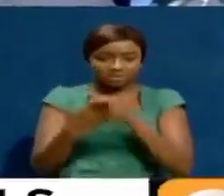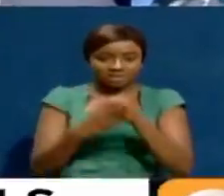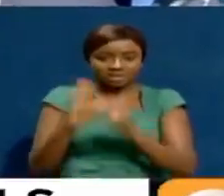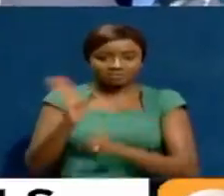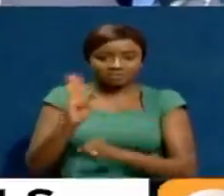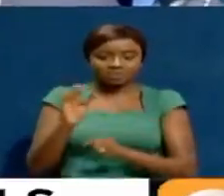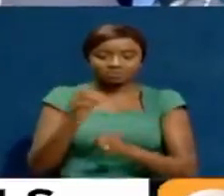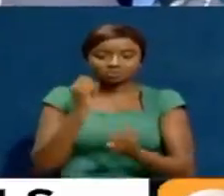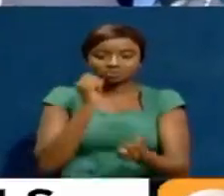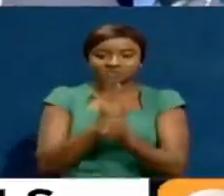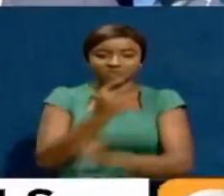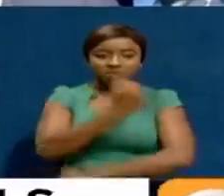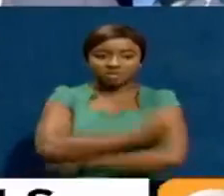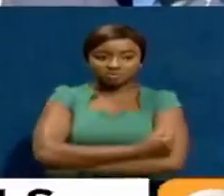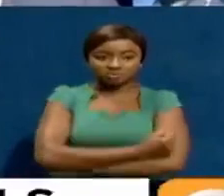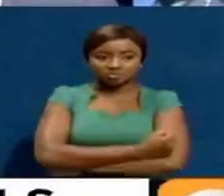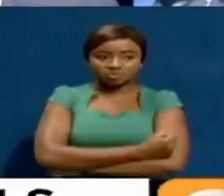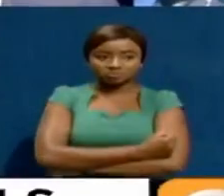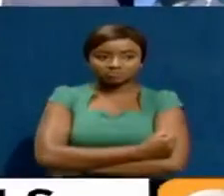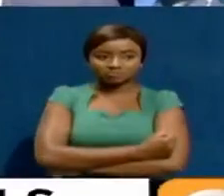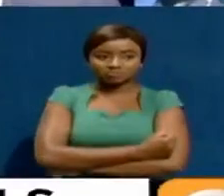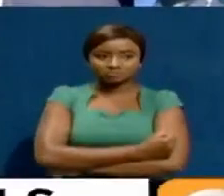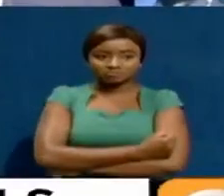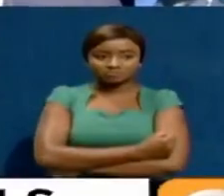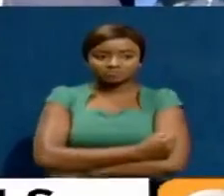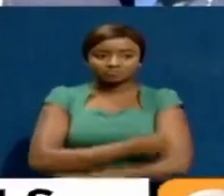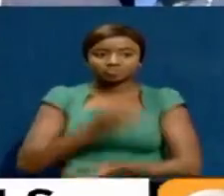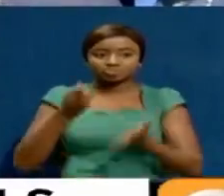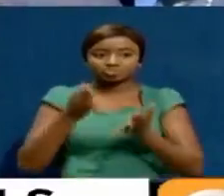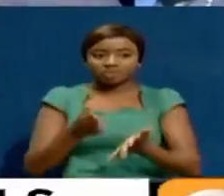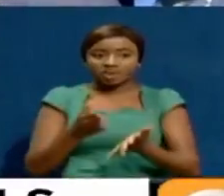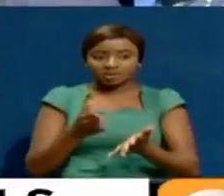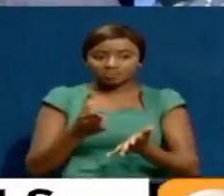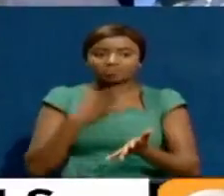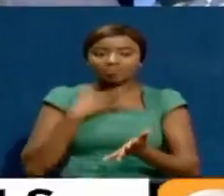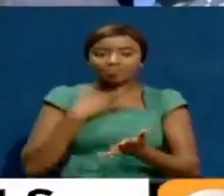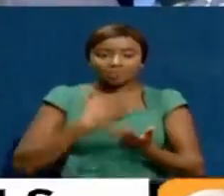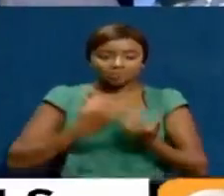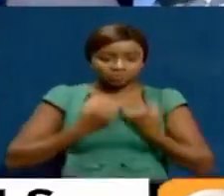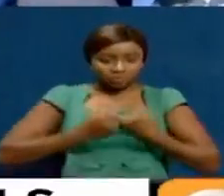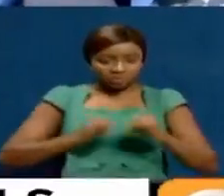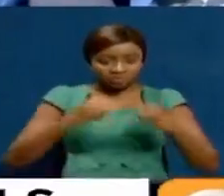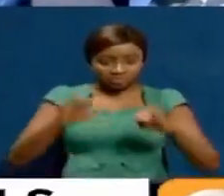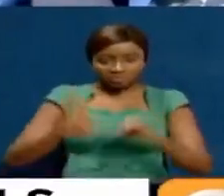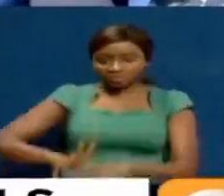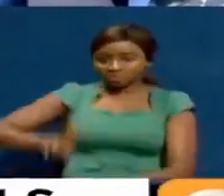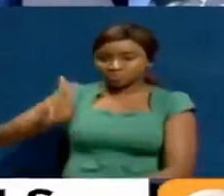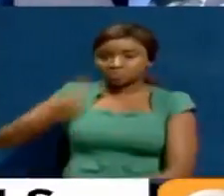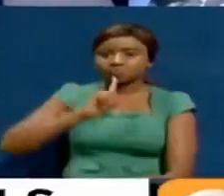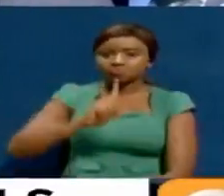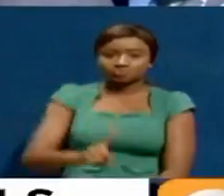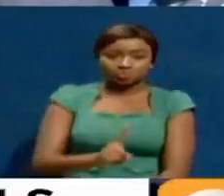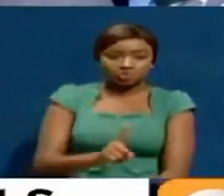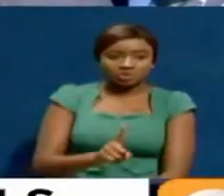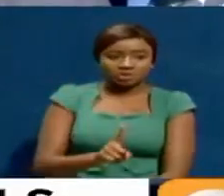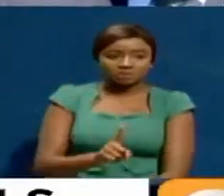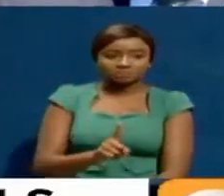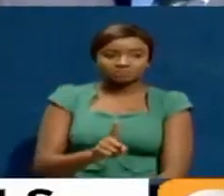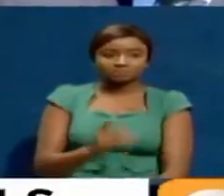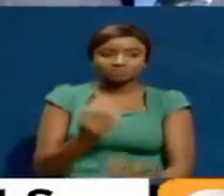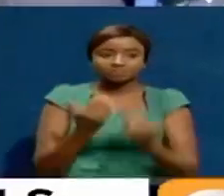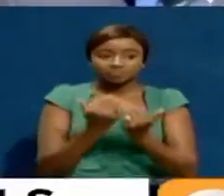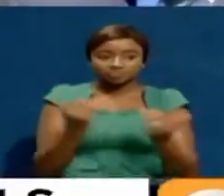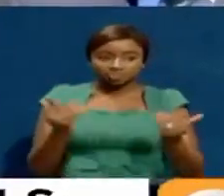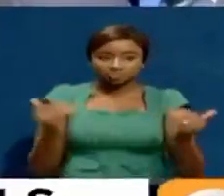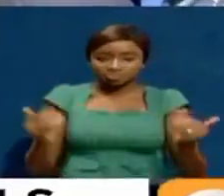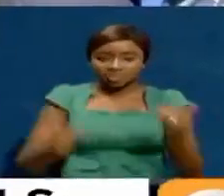school. Because of that, we are implementing His Excellency's directive that no child